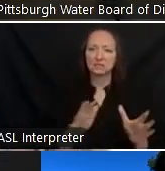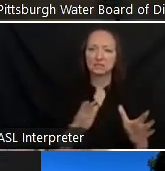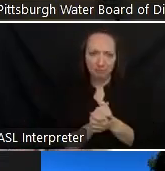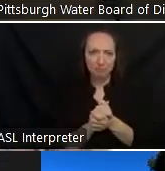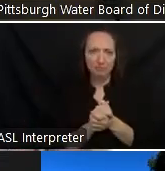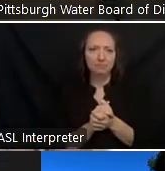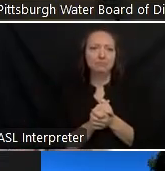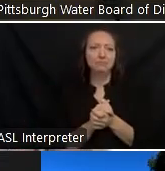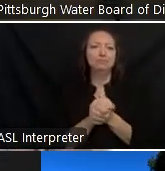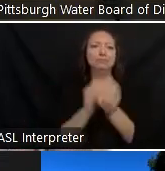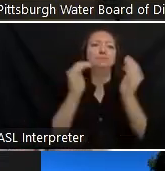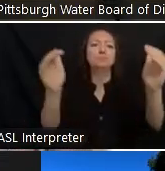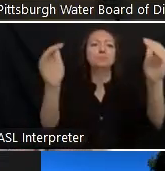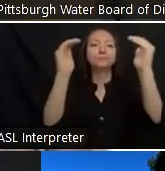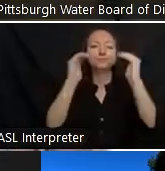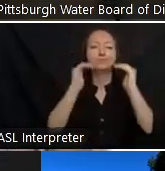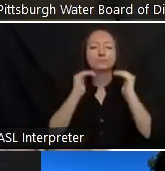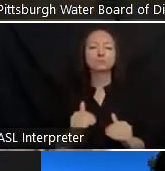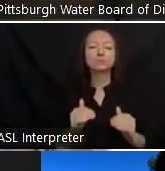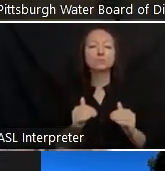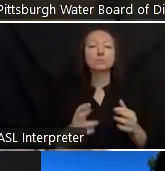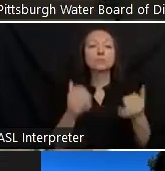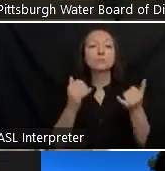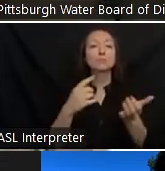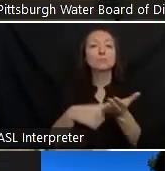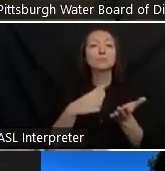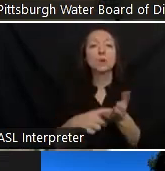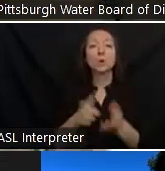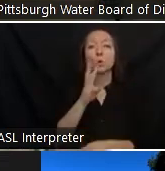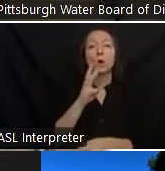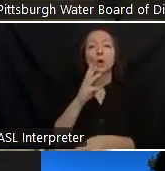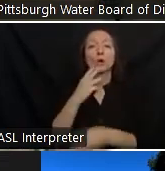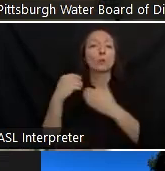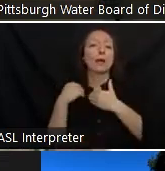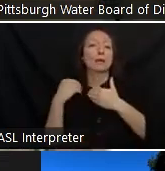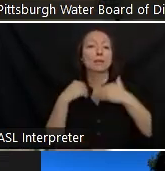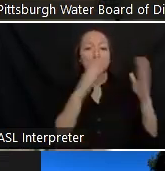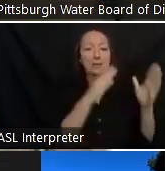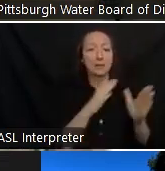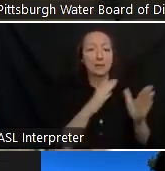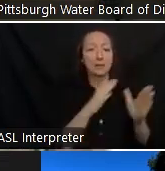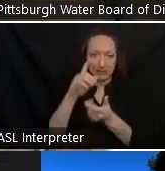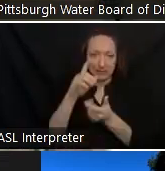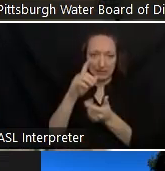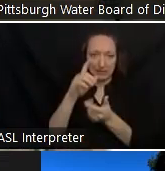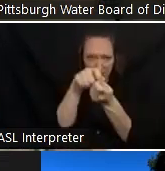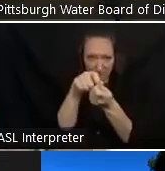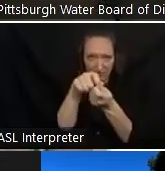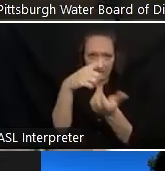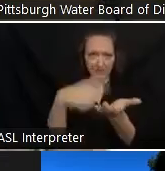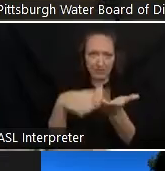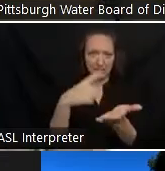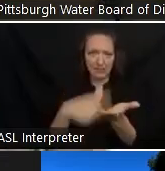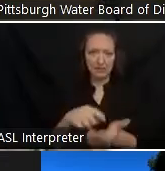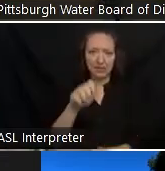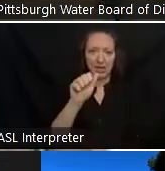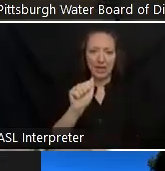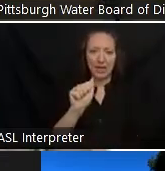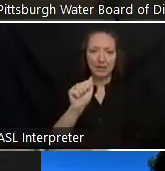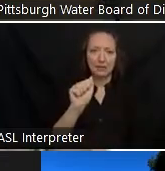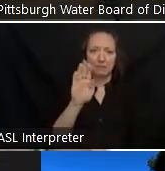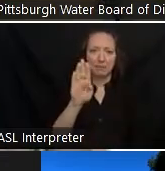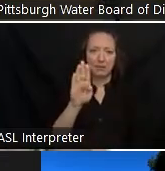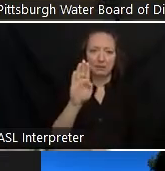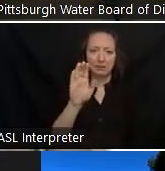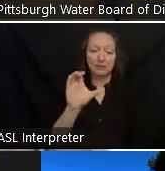So I'm going to move on now to our water reliability plan, and specifically I'm going to focus on our ABC project. So